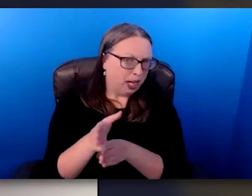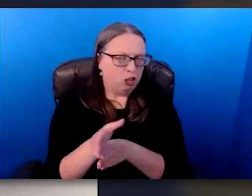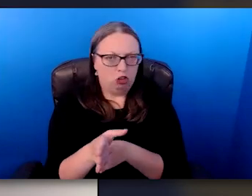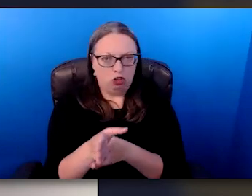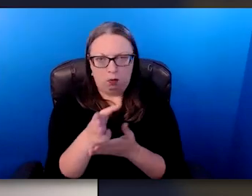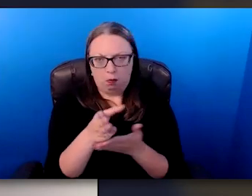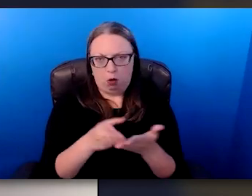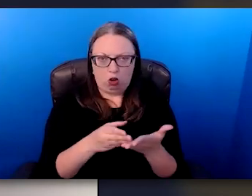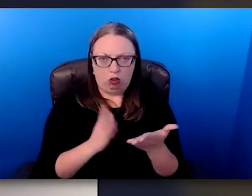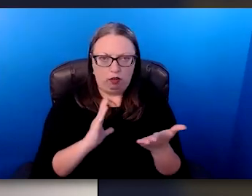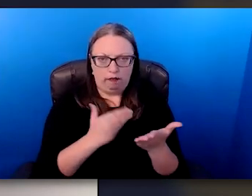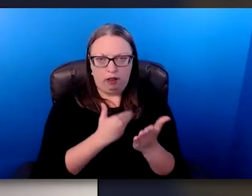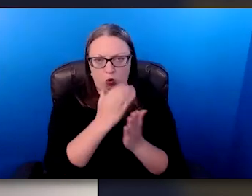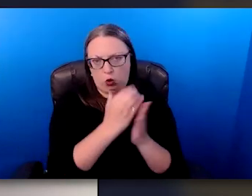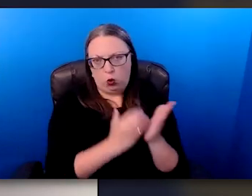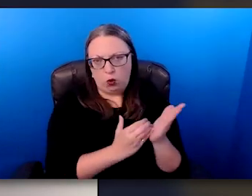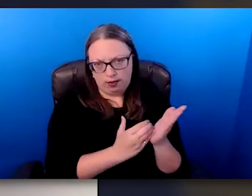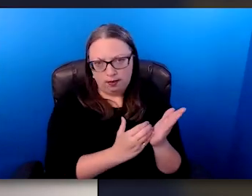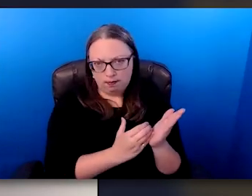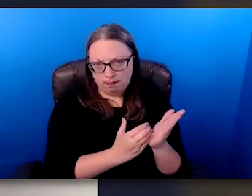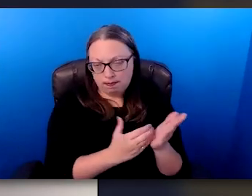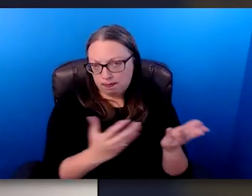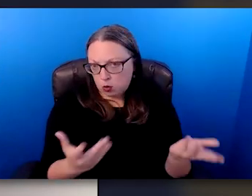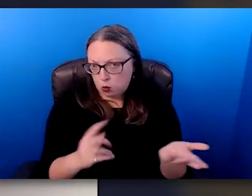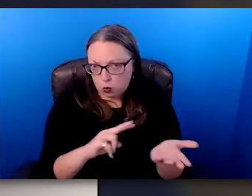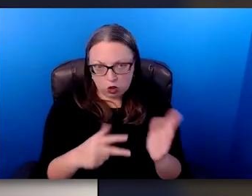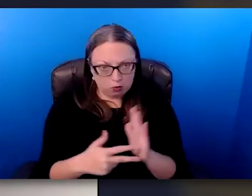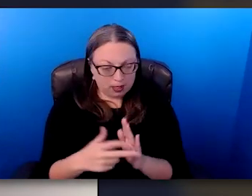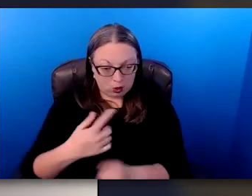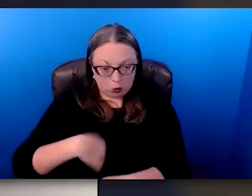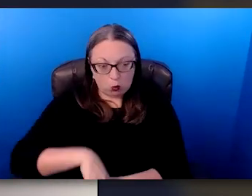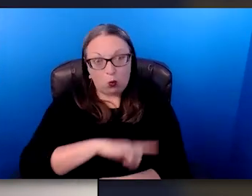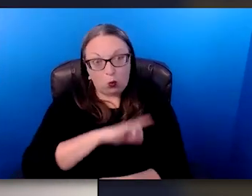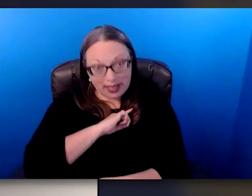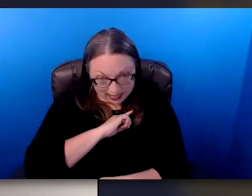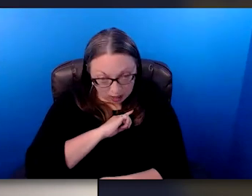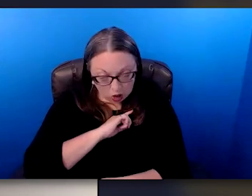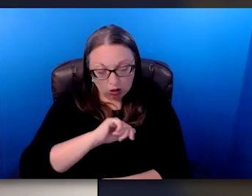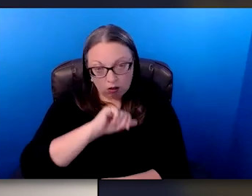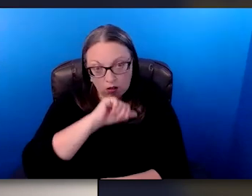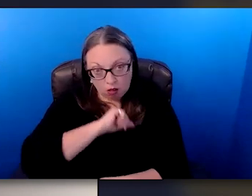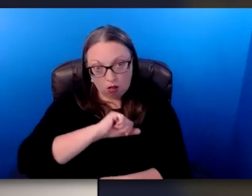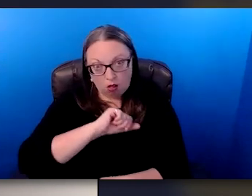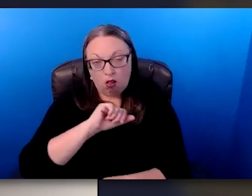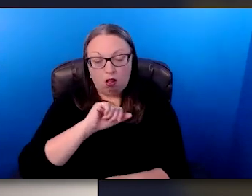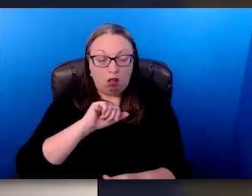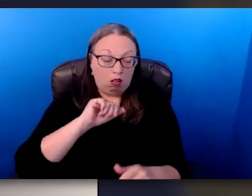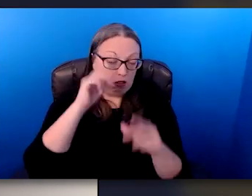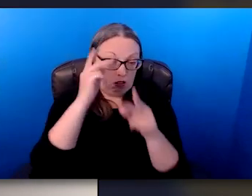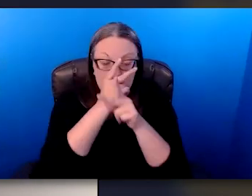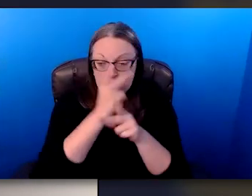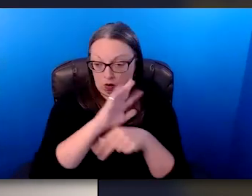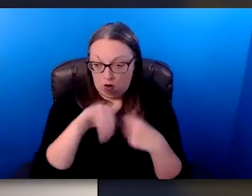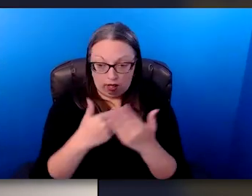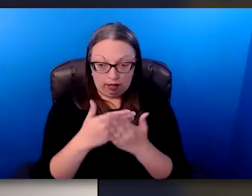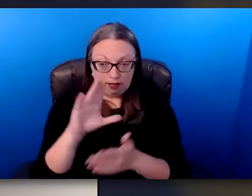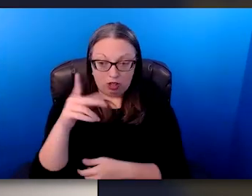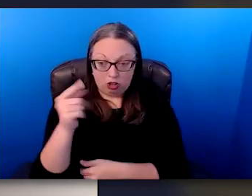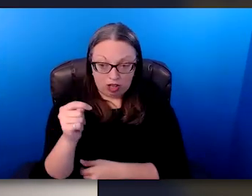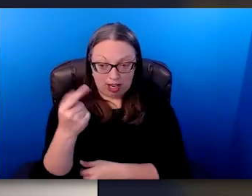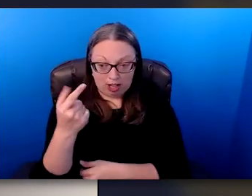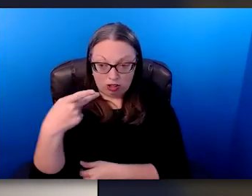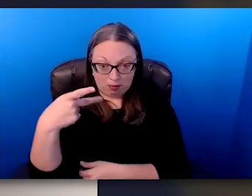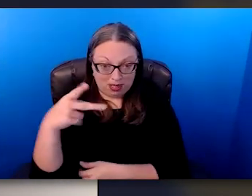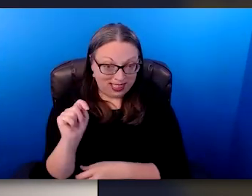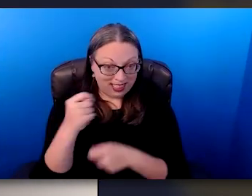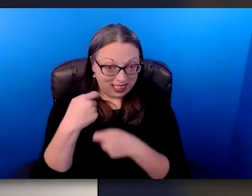our course, which means that we're the ones dealing with all of this ChatGPT generated essays, and we